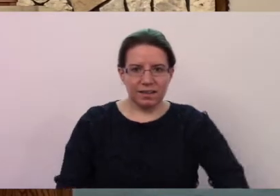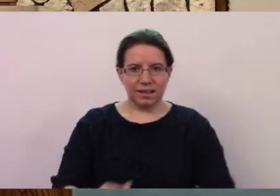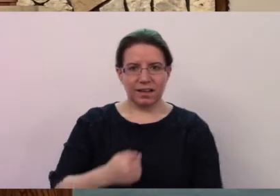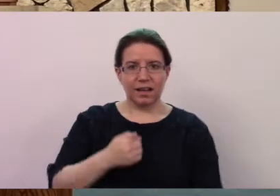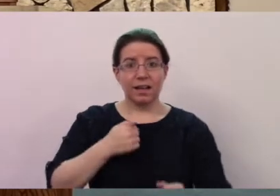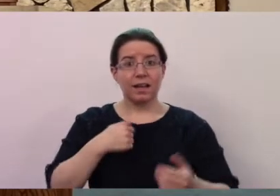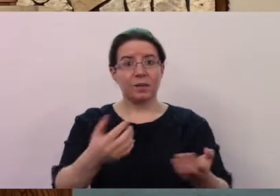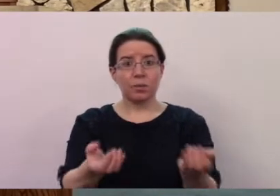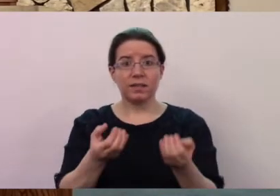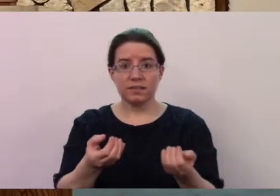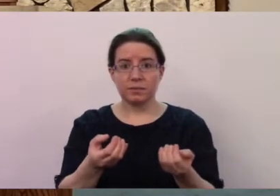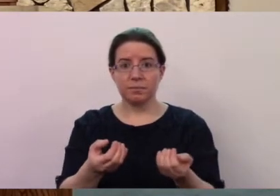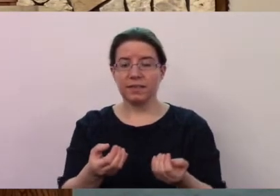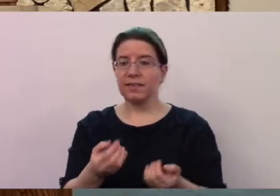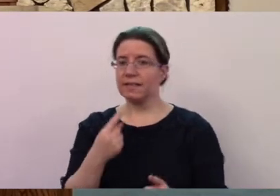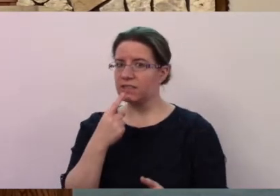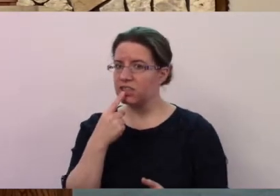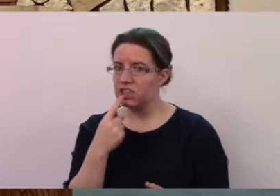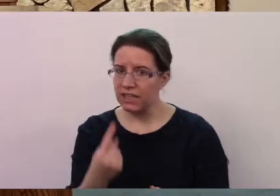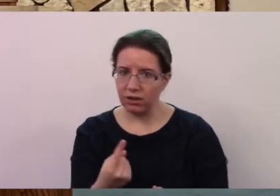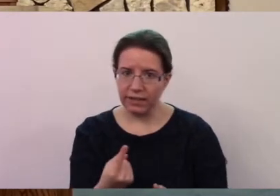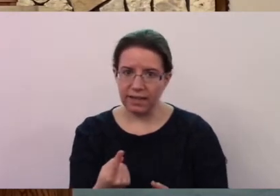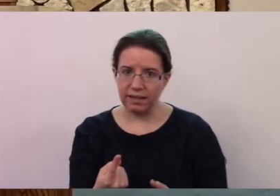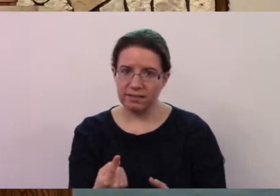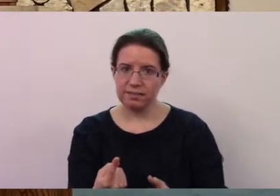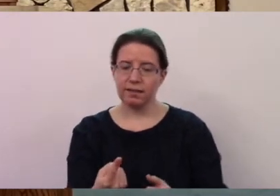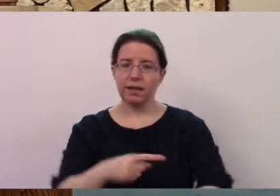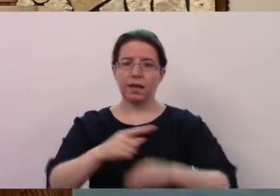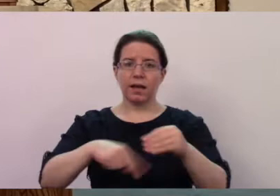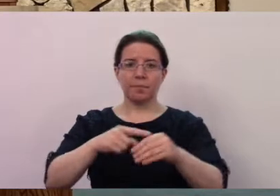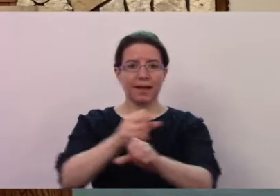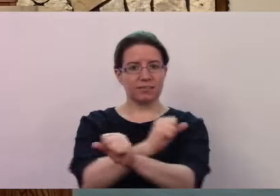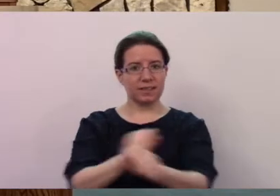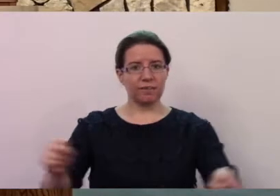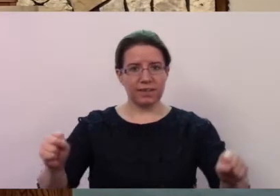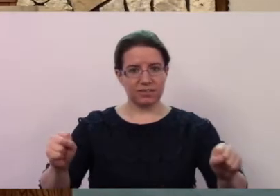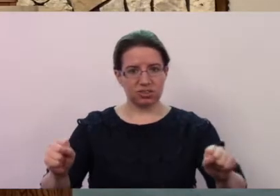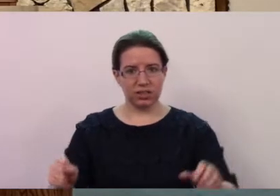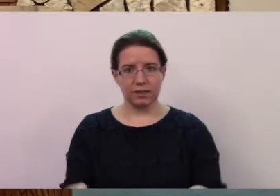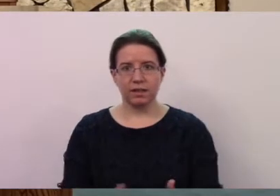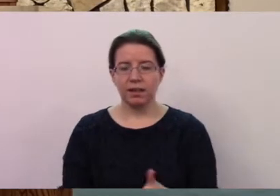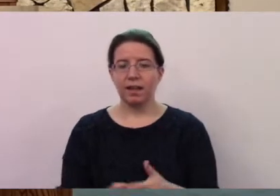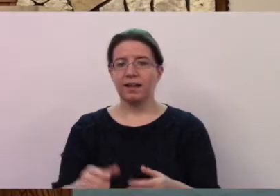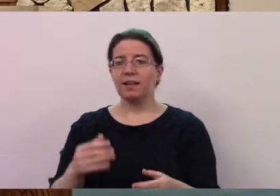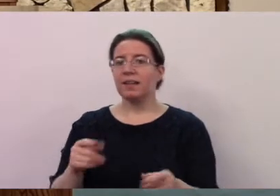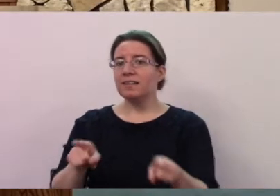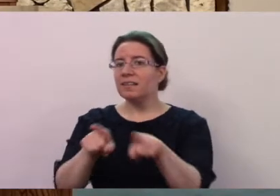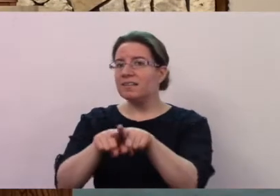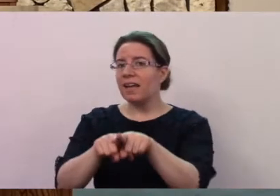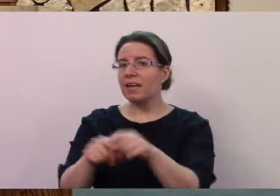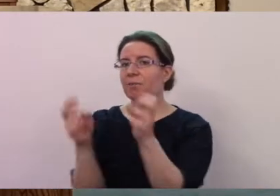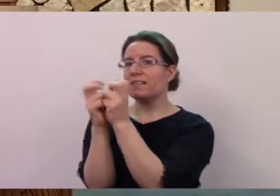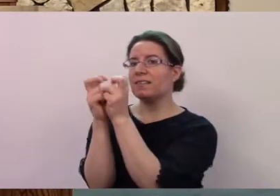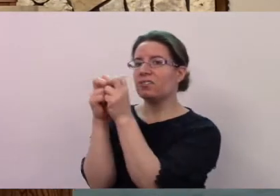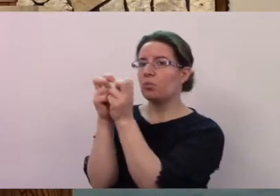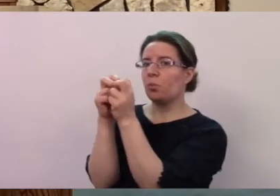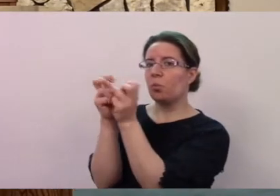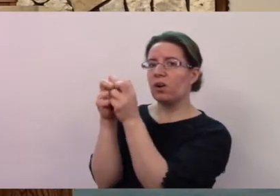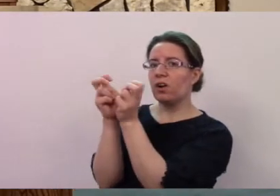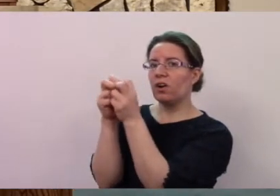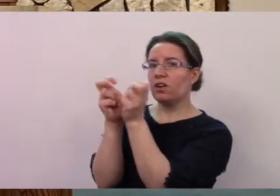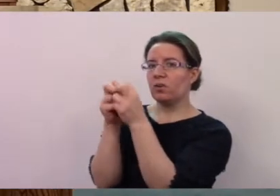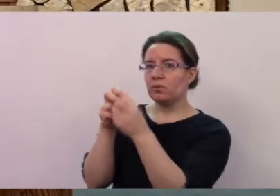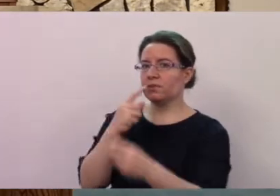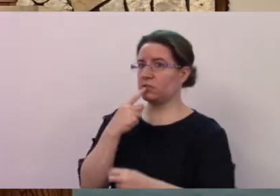eating that nut. All right, hallelujah. Amen. I want to get it. I want to get it as fast as I can and make sure I get everything I